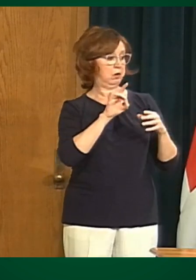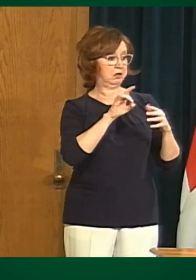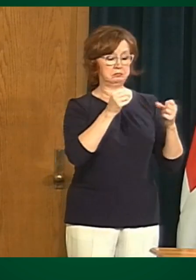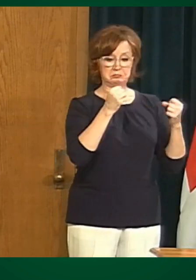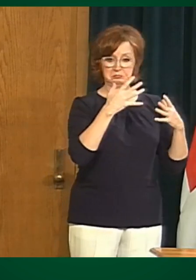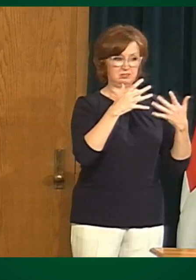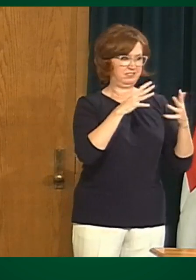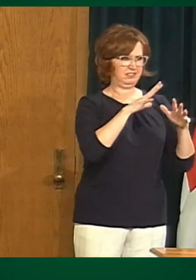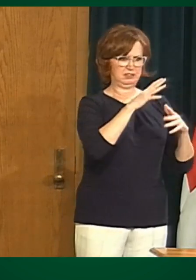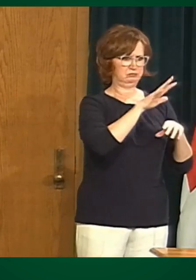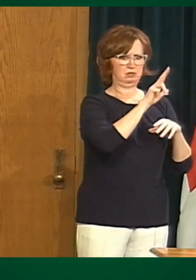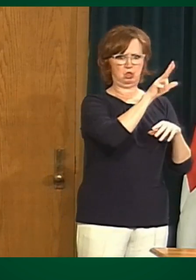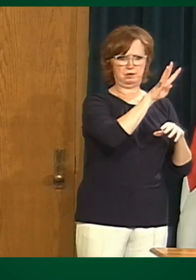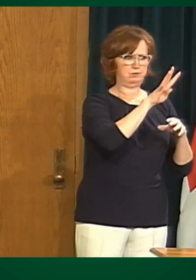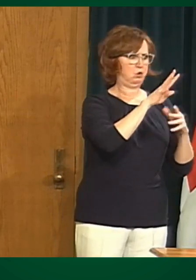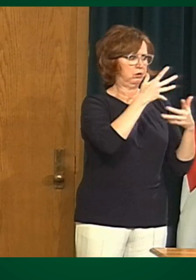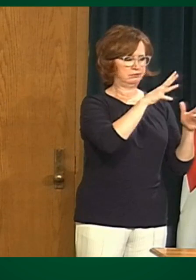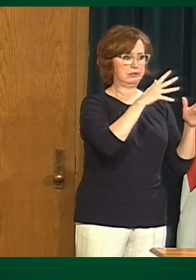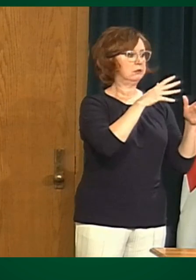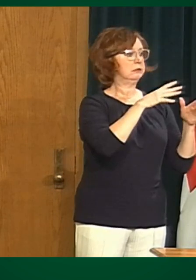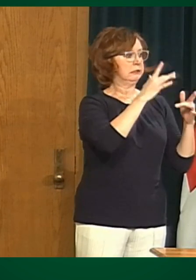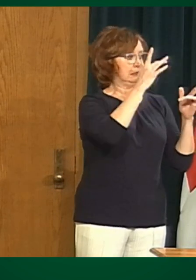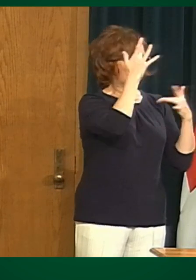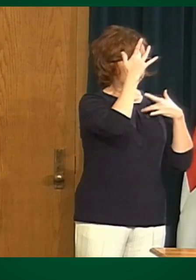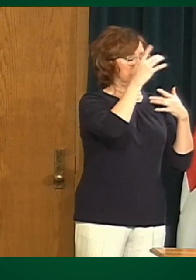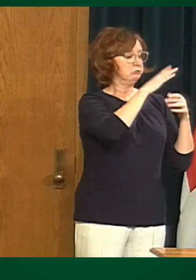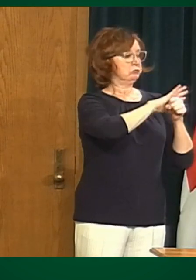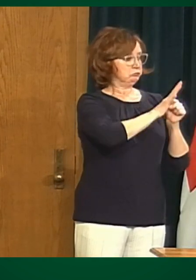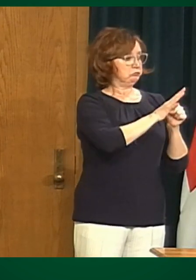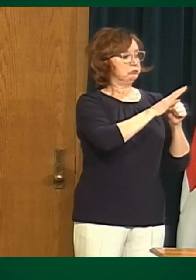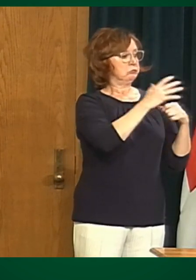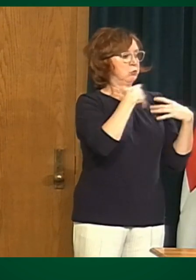This cluster inside the facility is one of